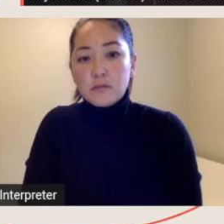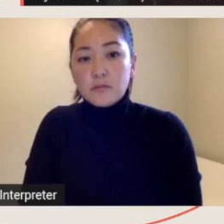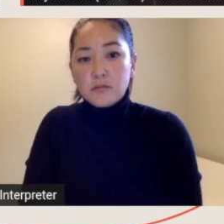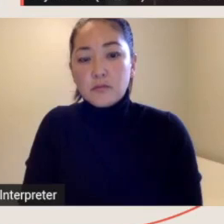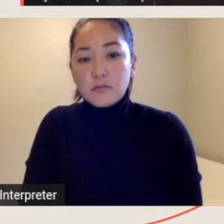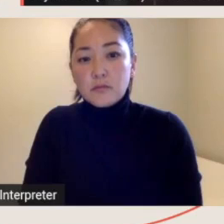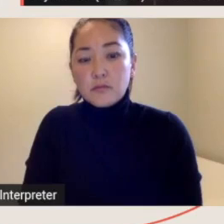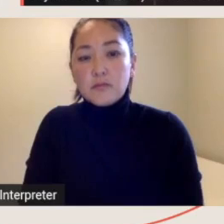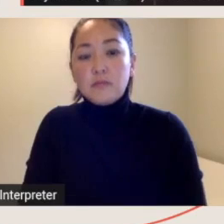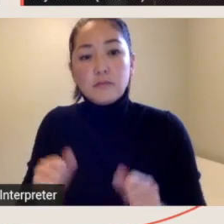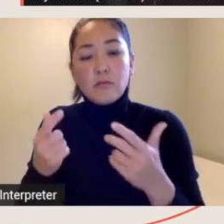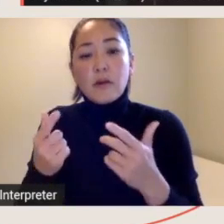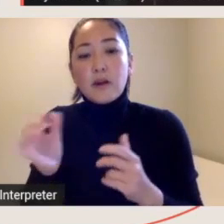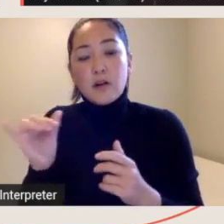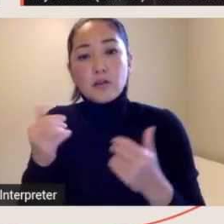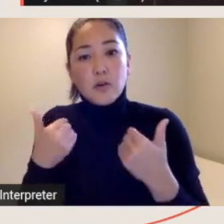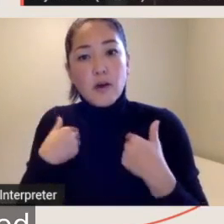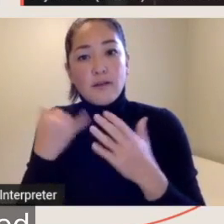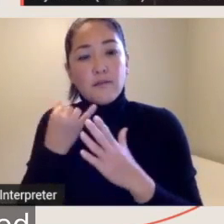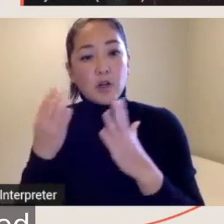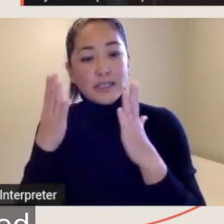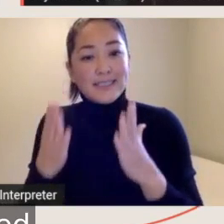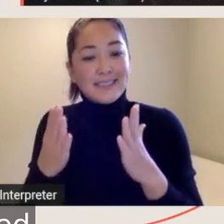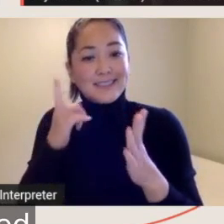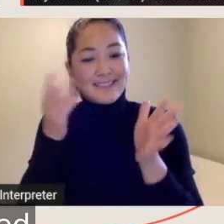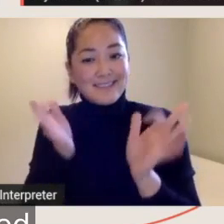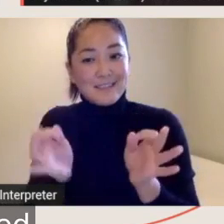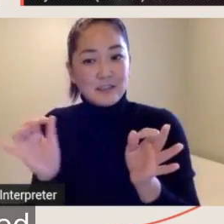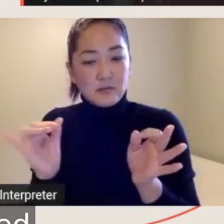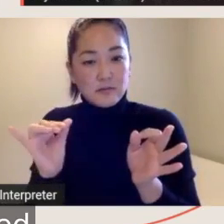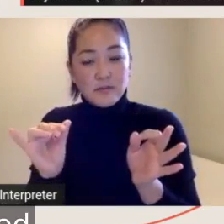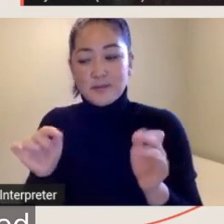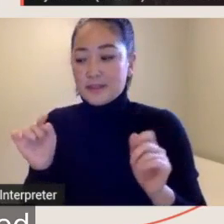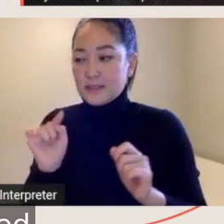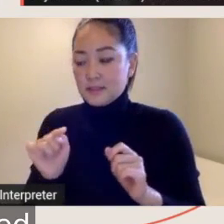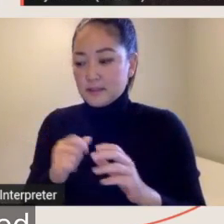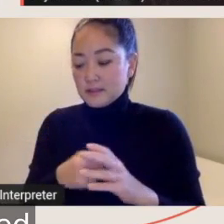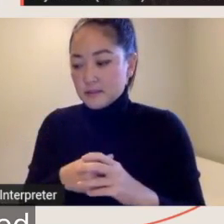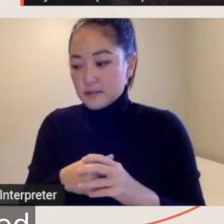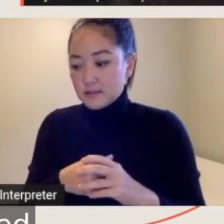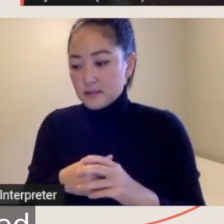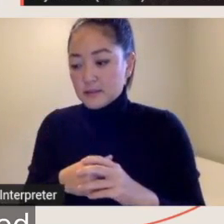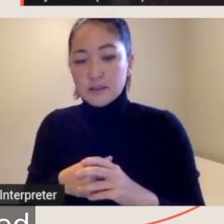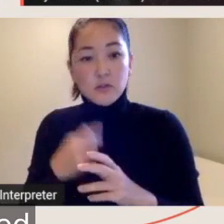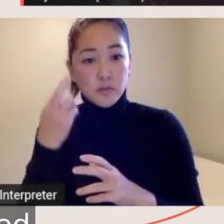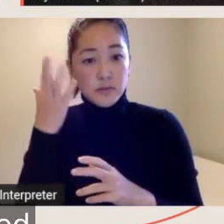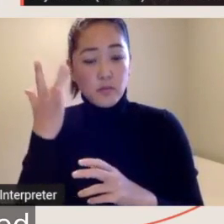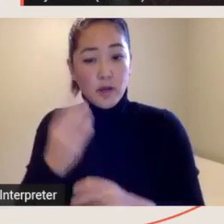all the artistic decisions. So it was this that inspired